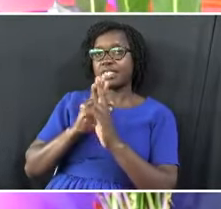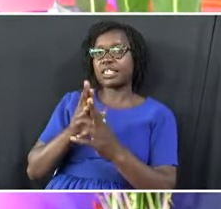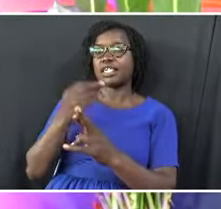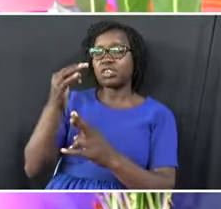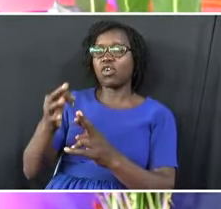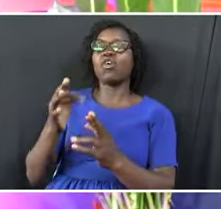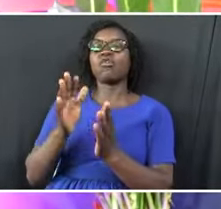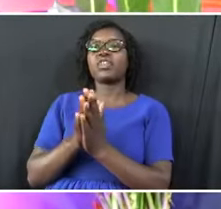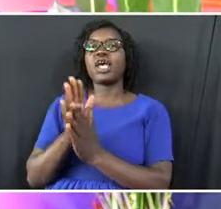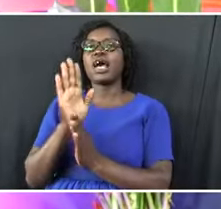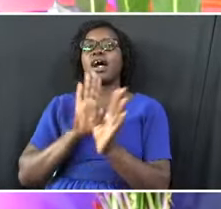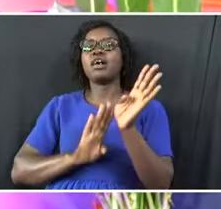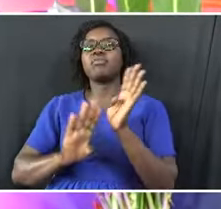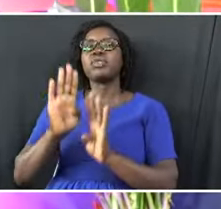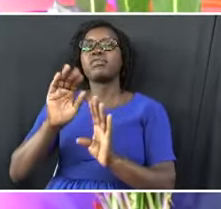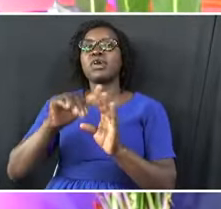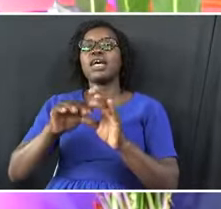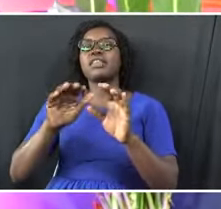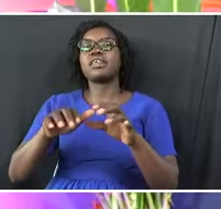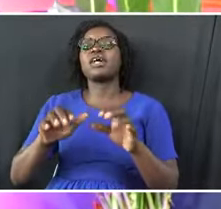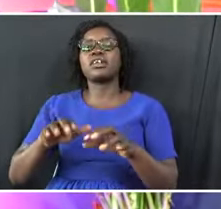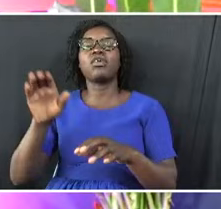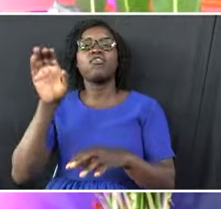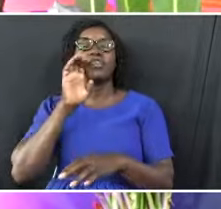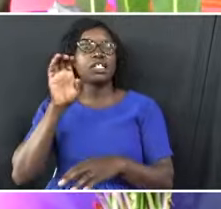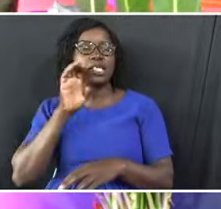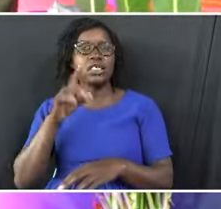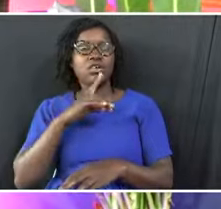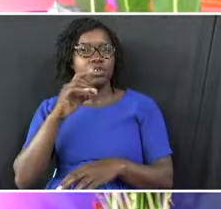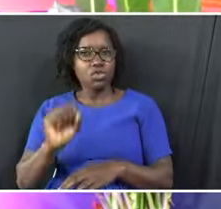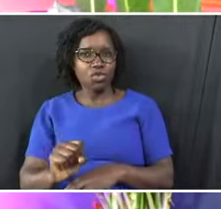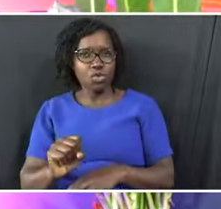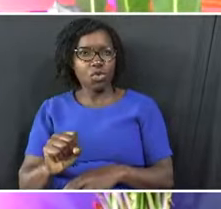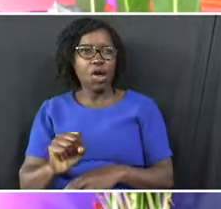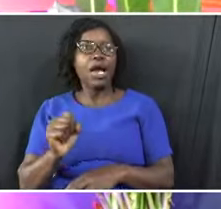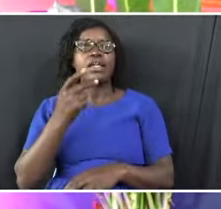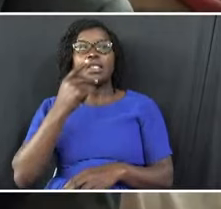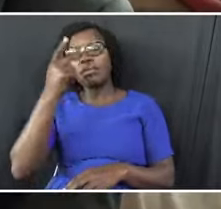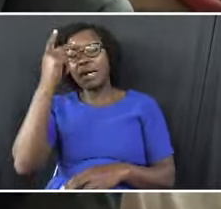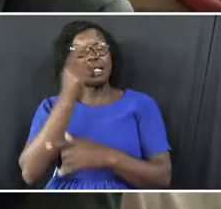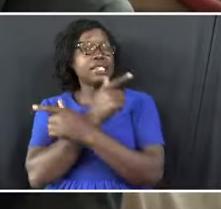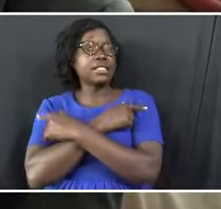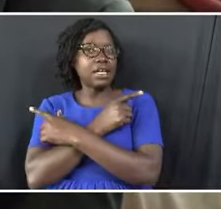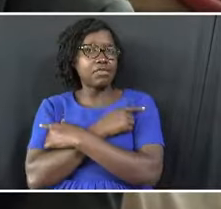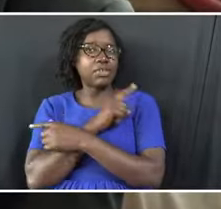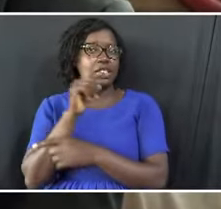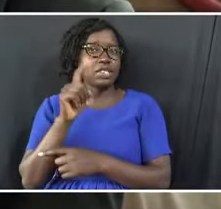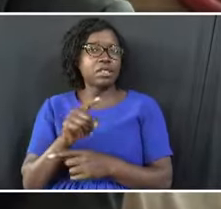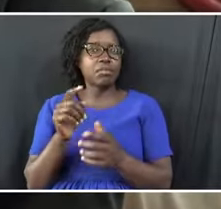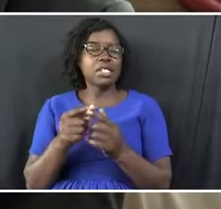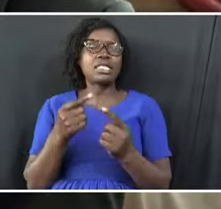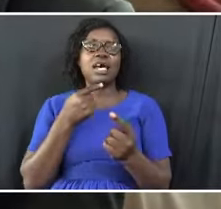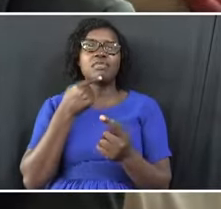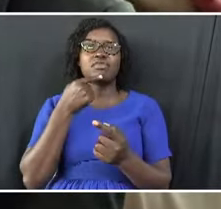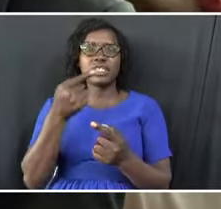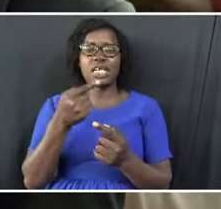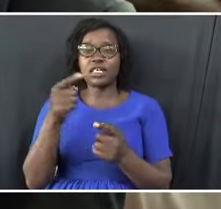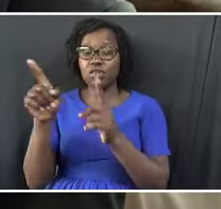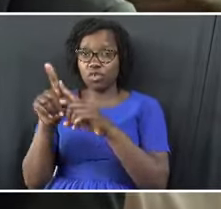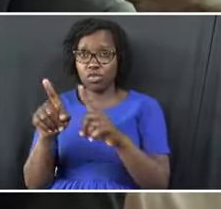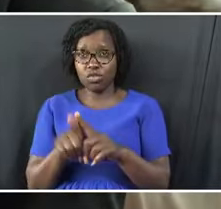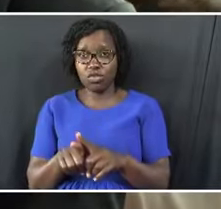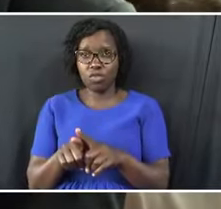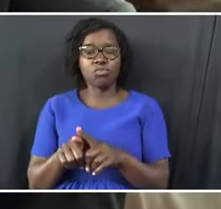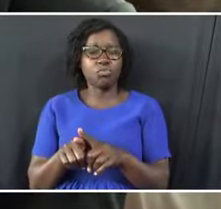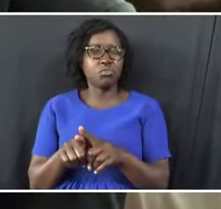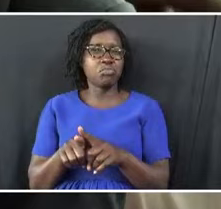their misbehavior in the Garden of Eden. As loving parents, they must have disclosed also, mark